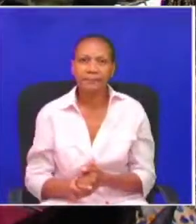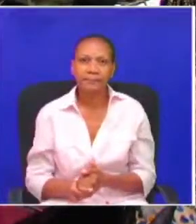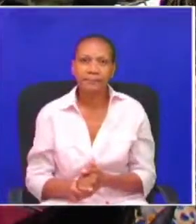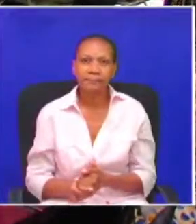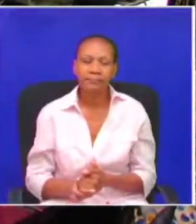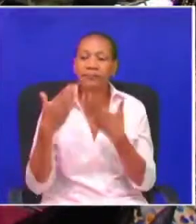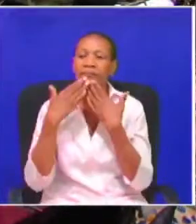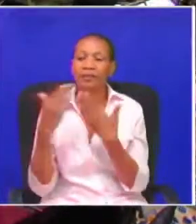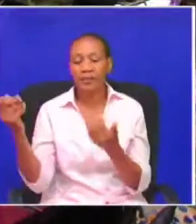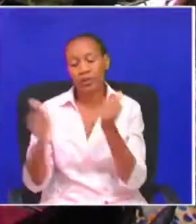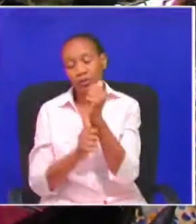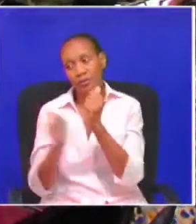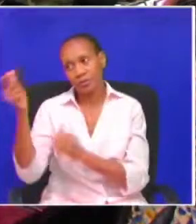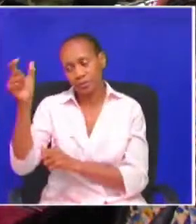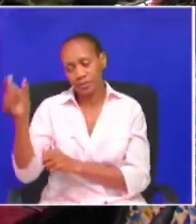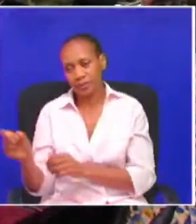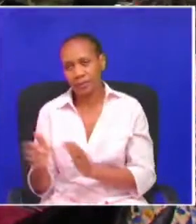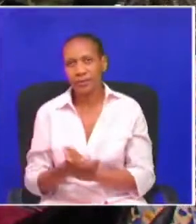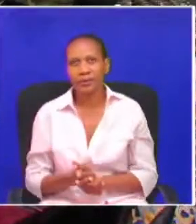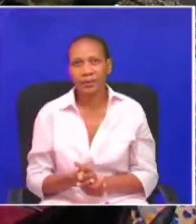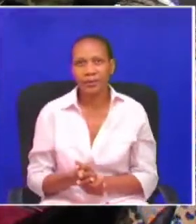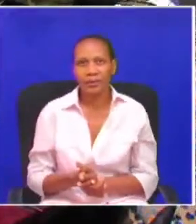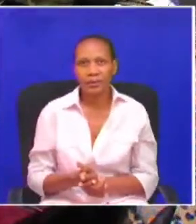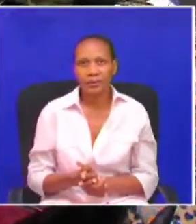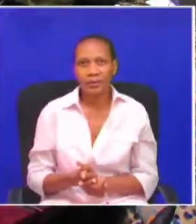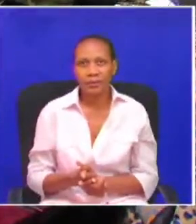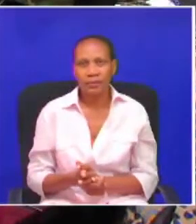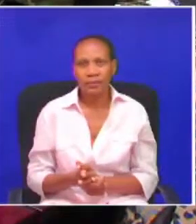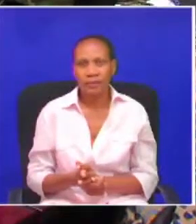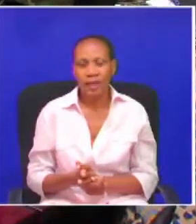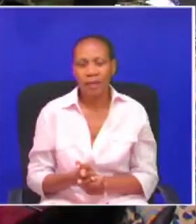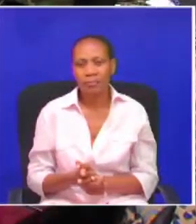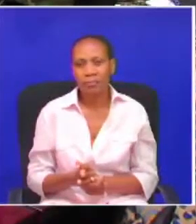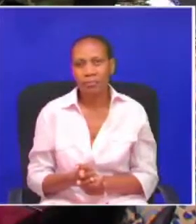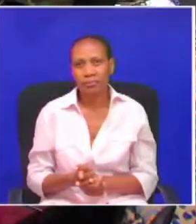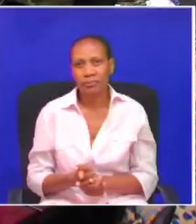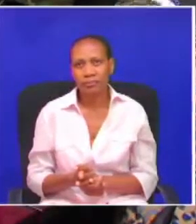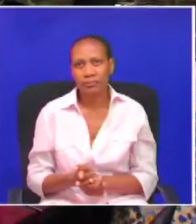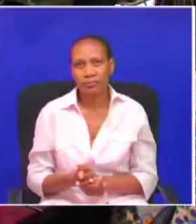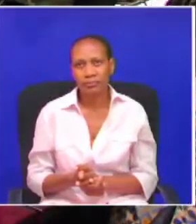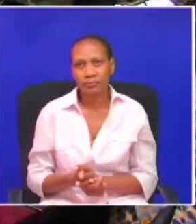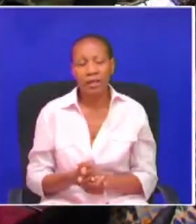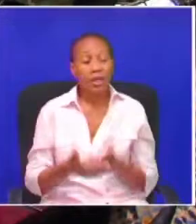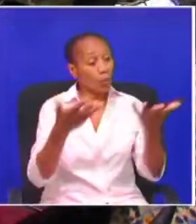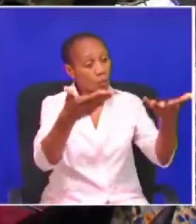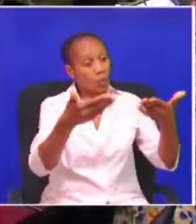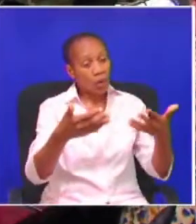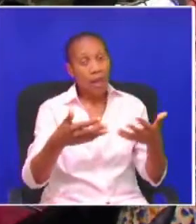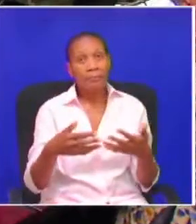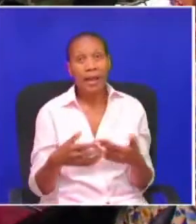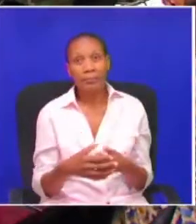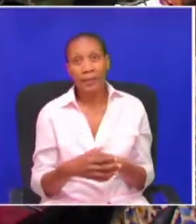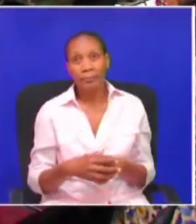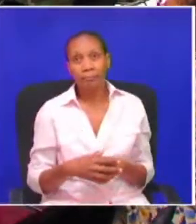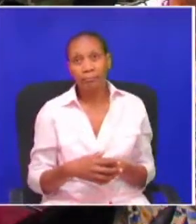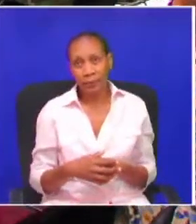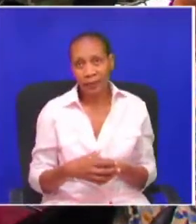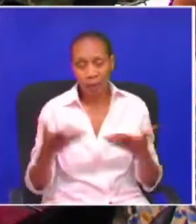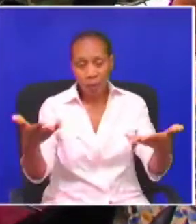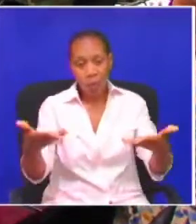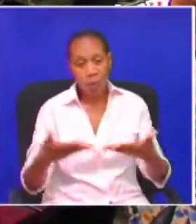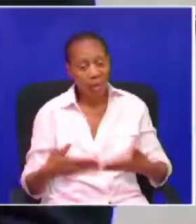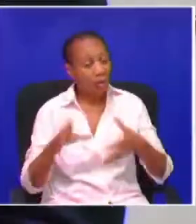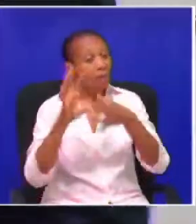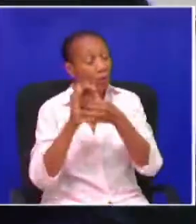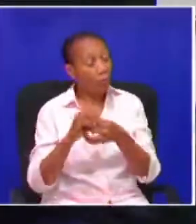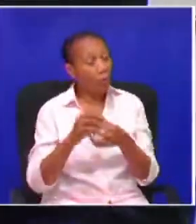Thank you, Deputy Speaker. And welcome home, Mr. President, from Asia. Yes. Since